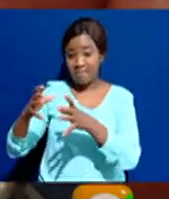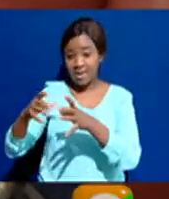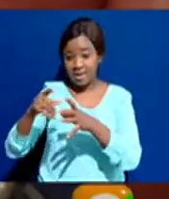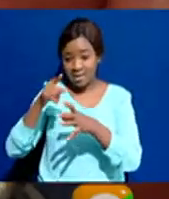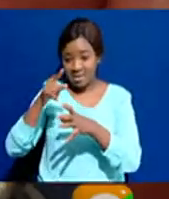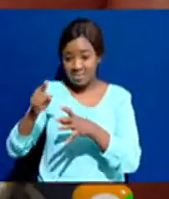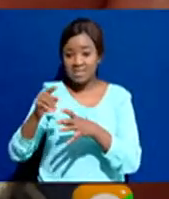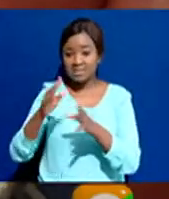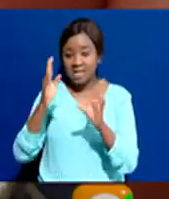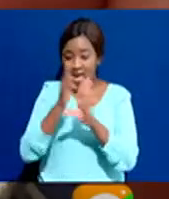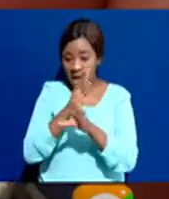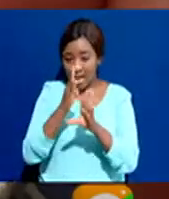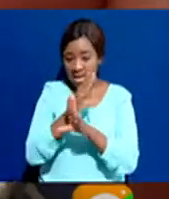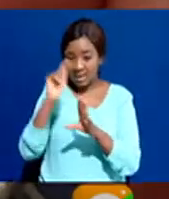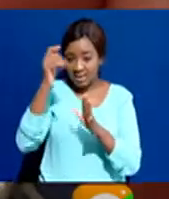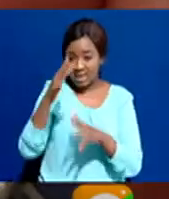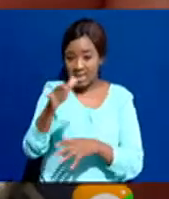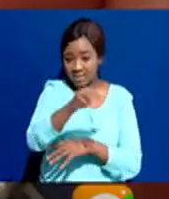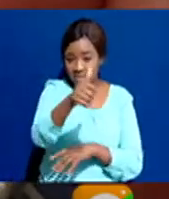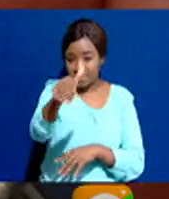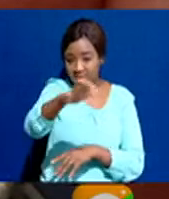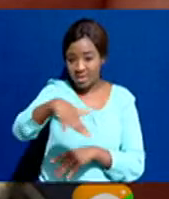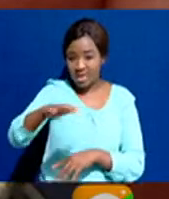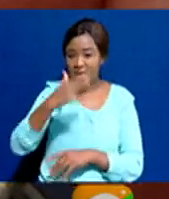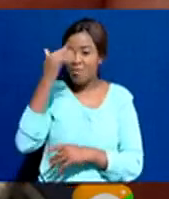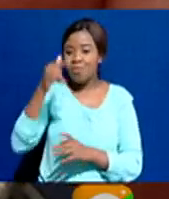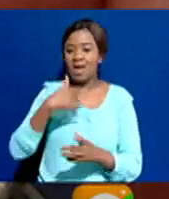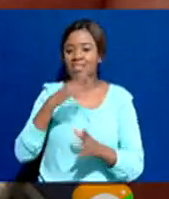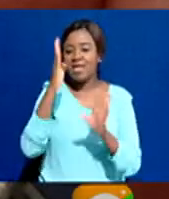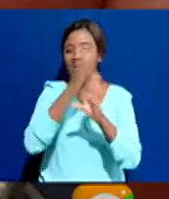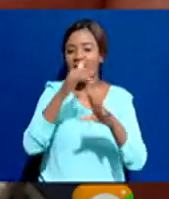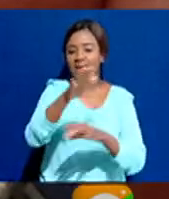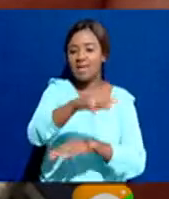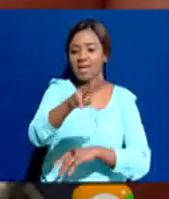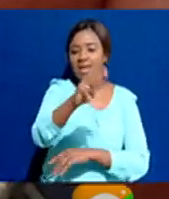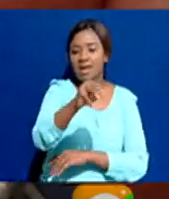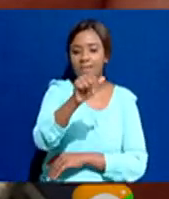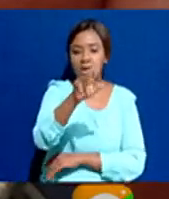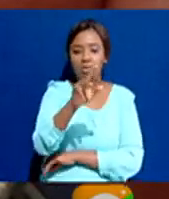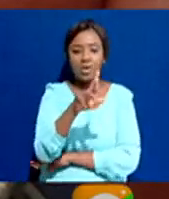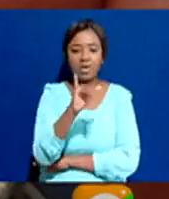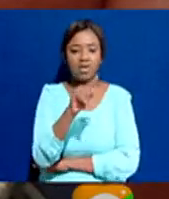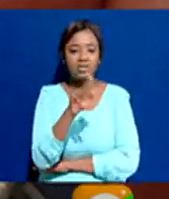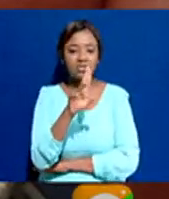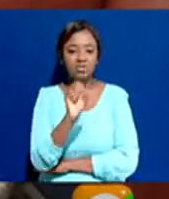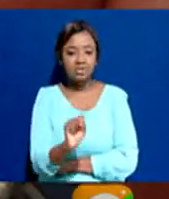in Mauritius? And why is it necessary for them to hide in Mauritius?